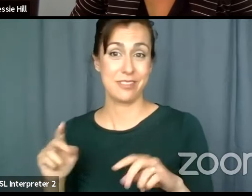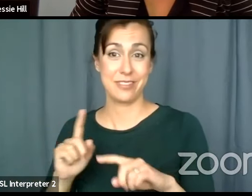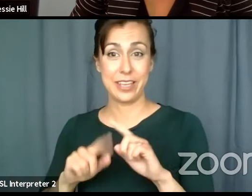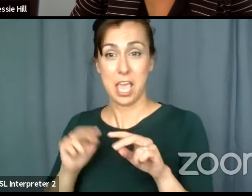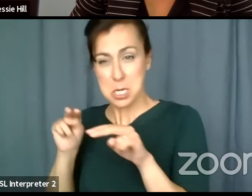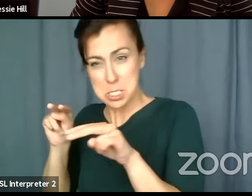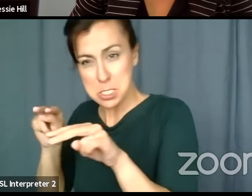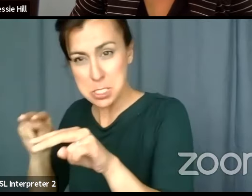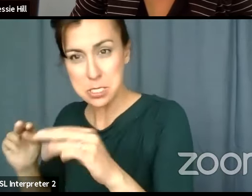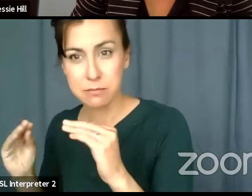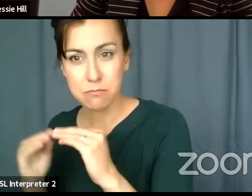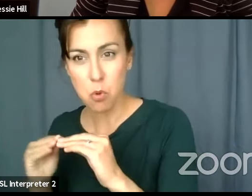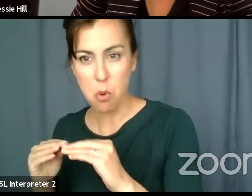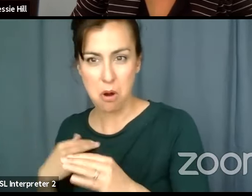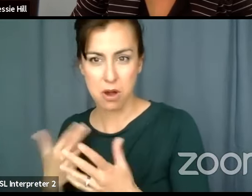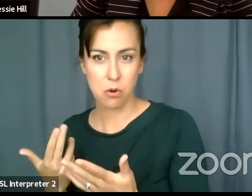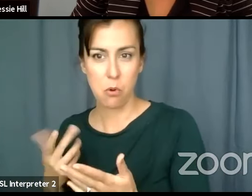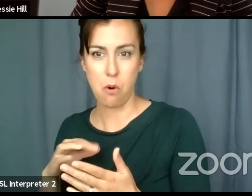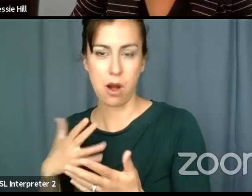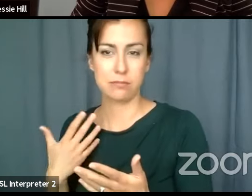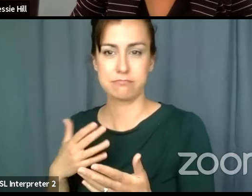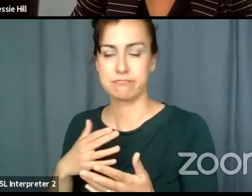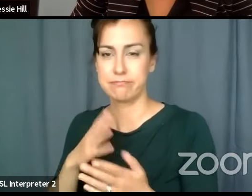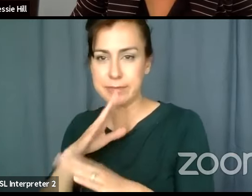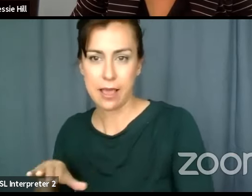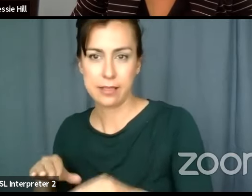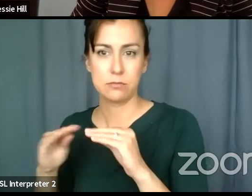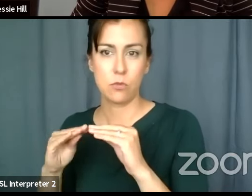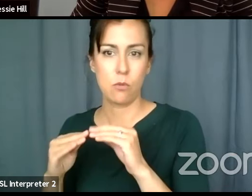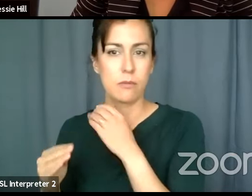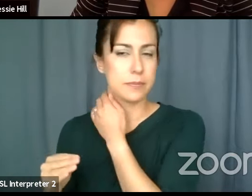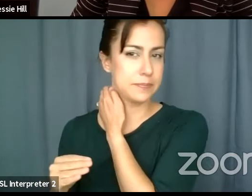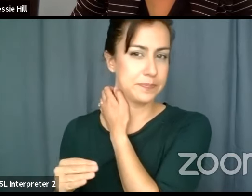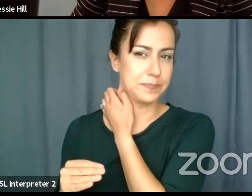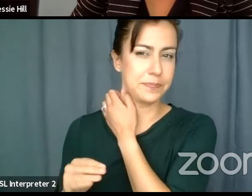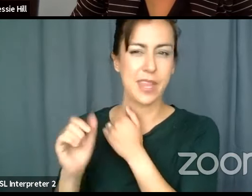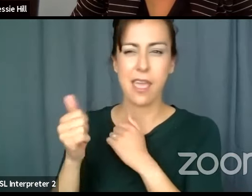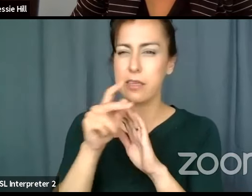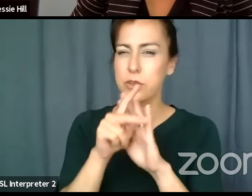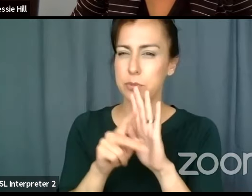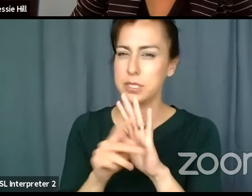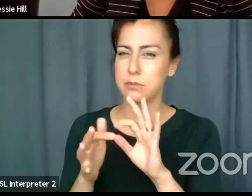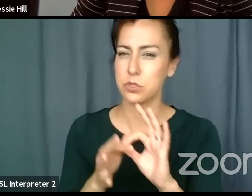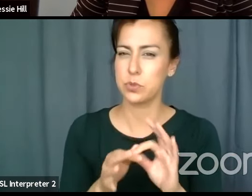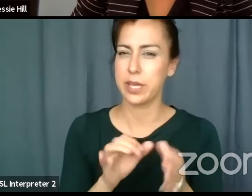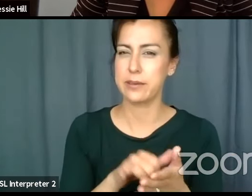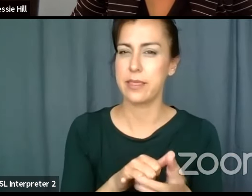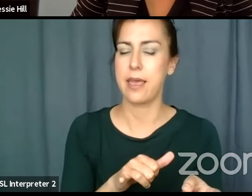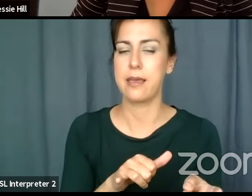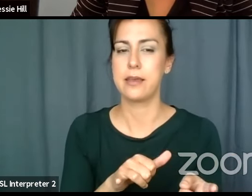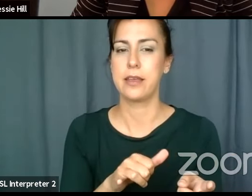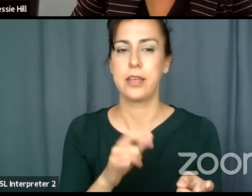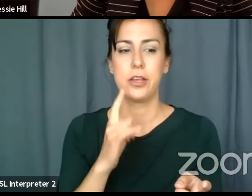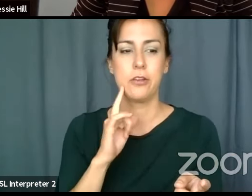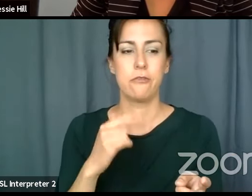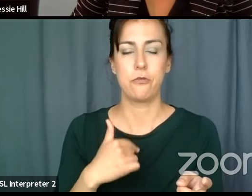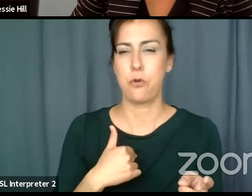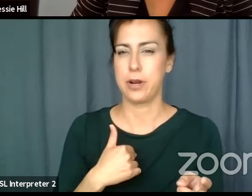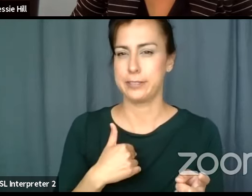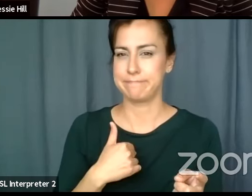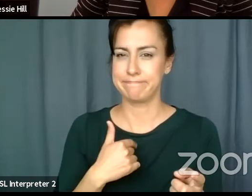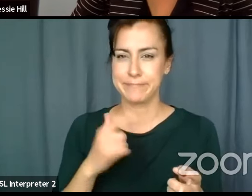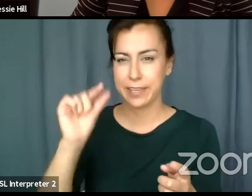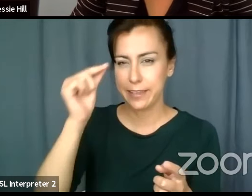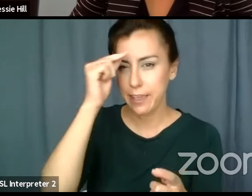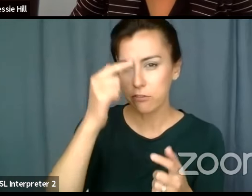other important principles that go along with that in terms of advancing a significant governmental interest and being